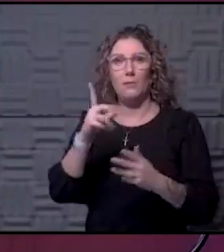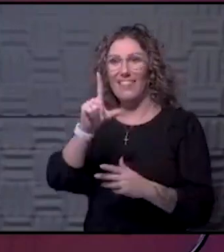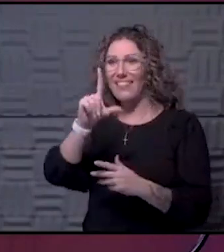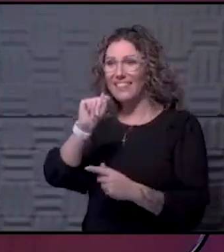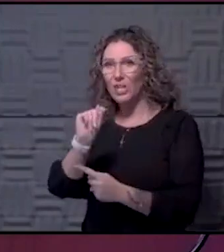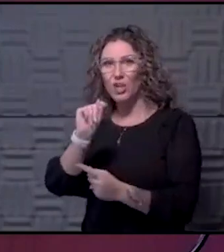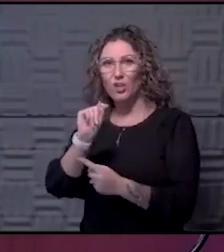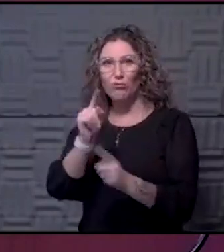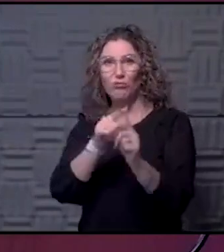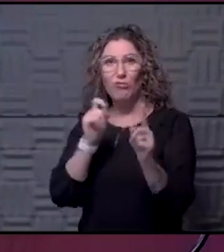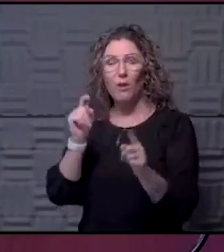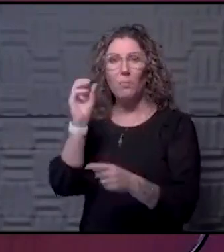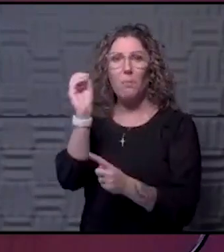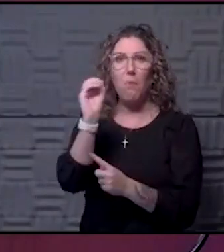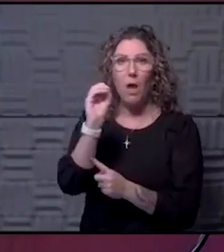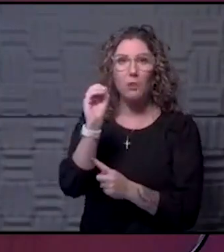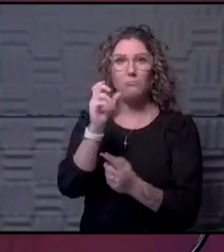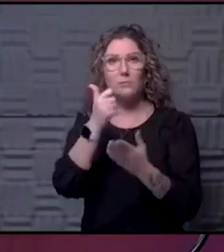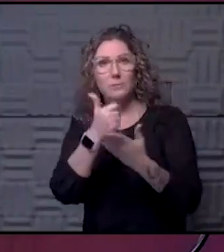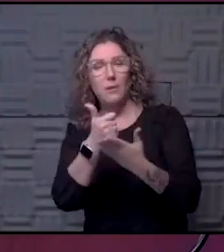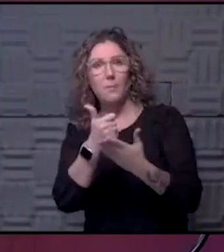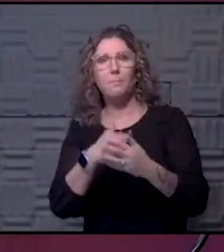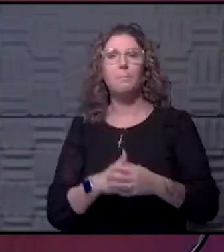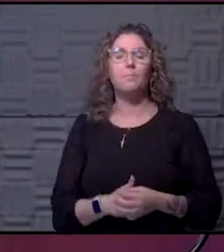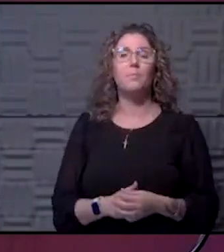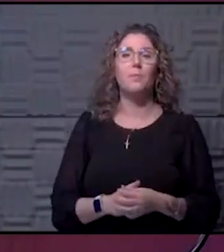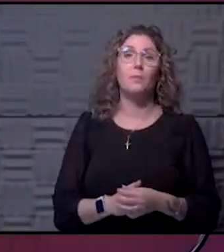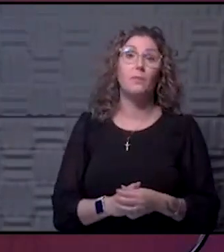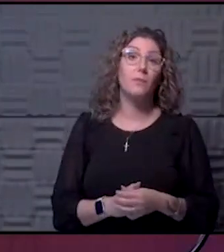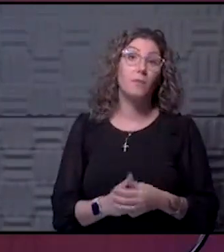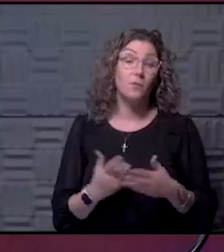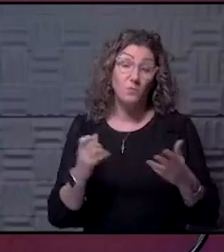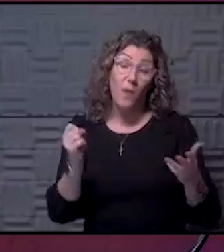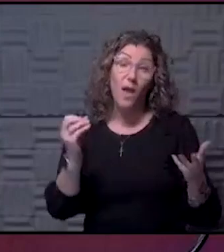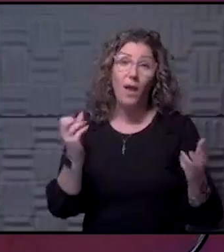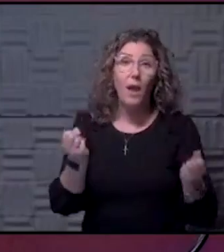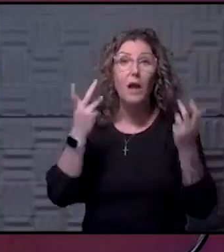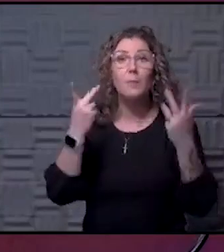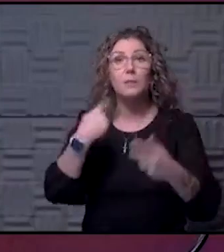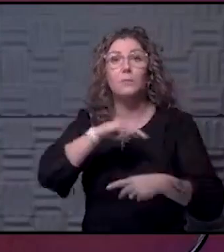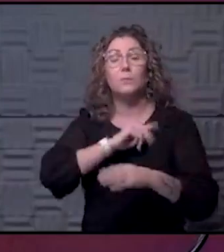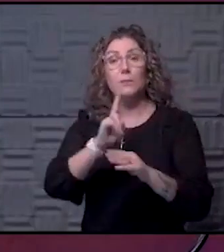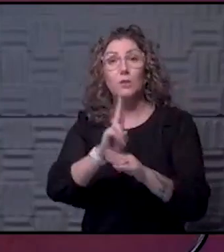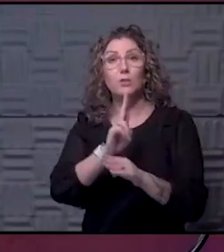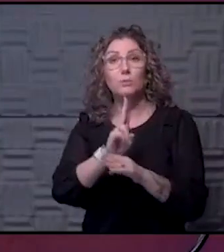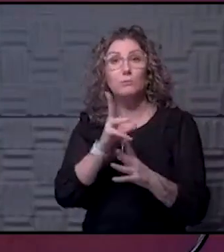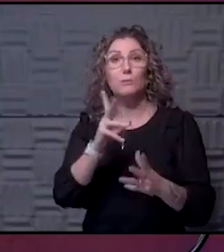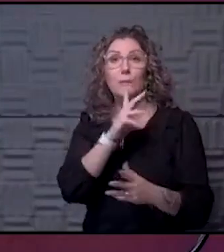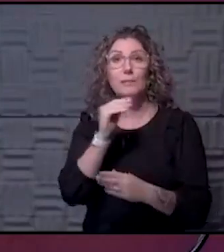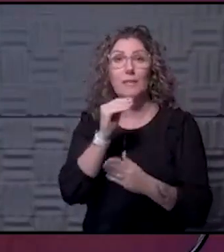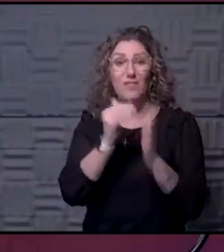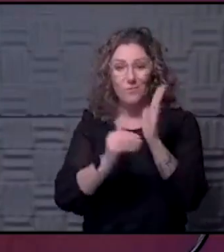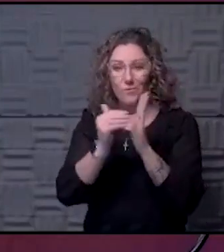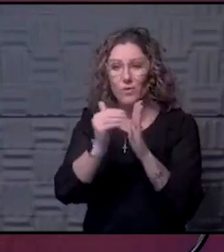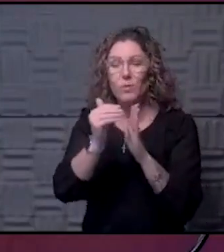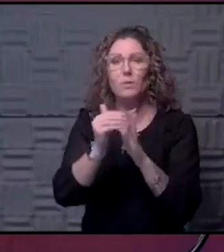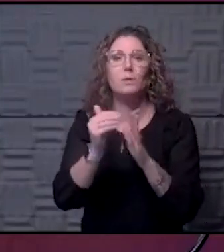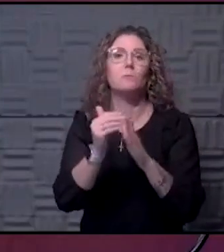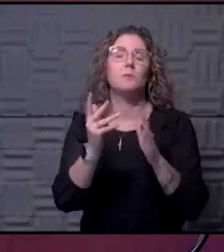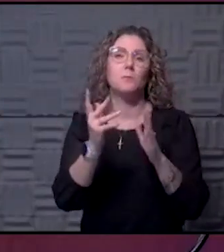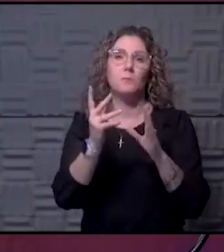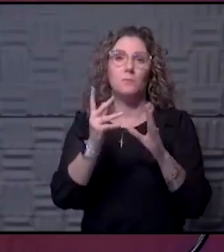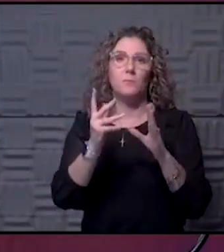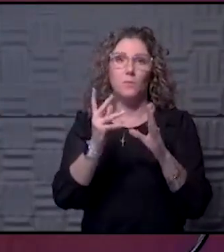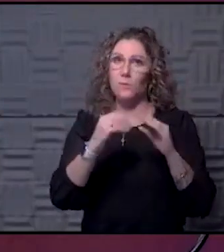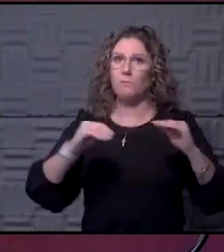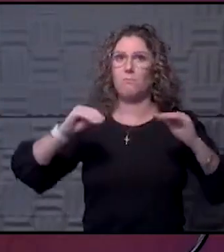of oxygen to help. So that's in regard to how much we are using, and certainly the frequency was much more